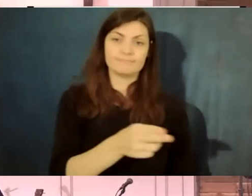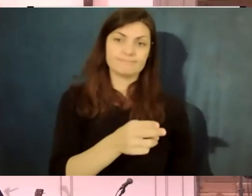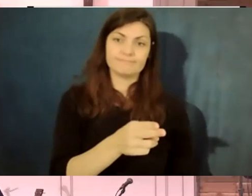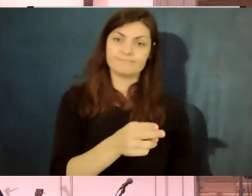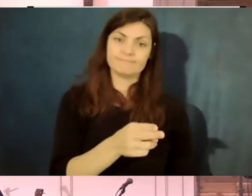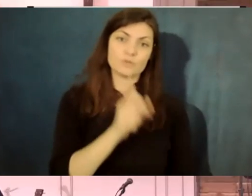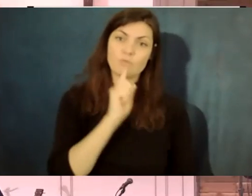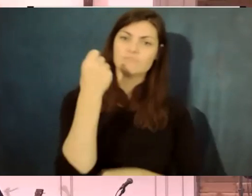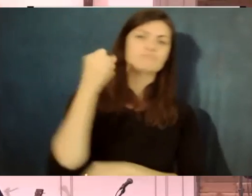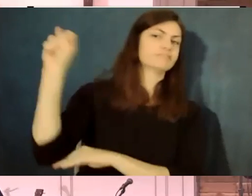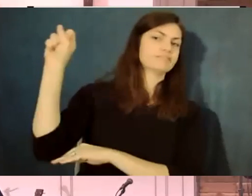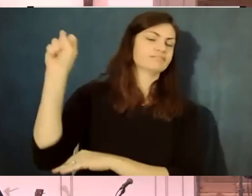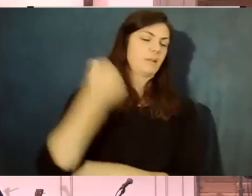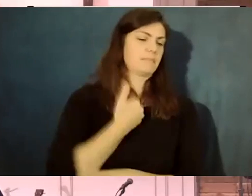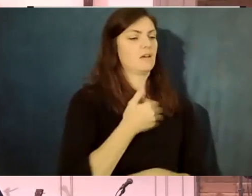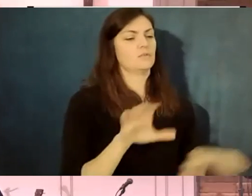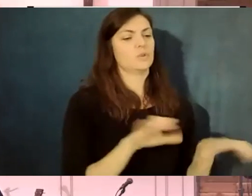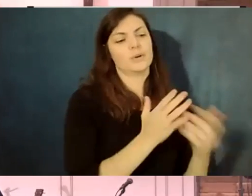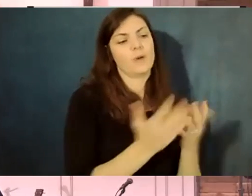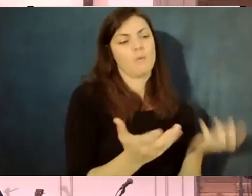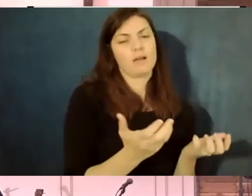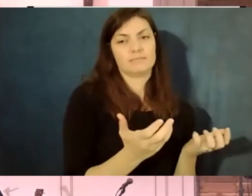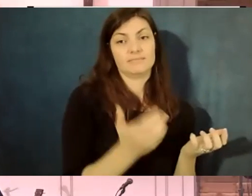The fear of man.